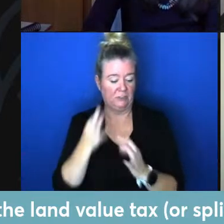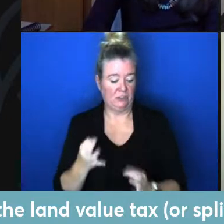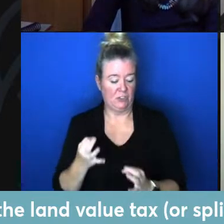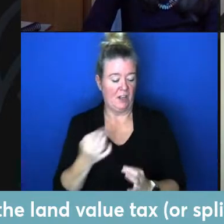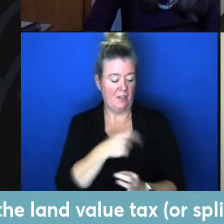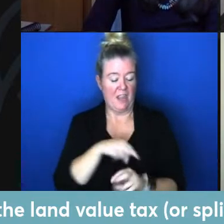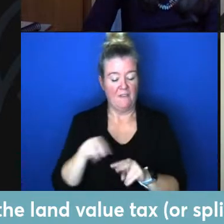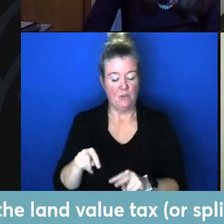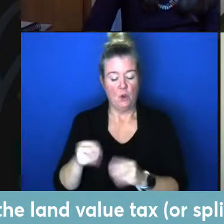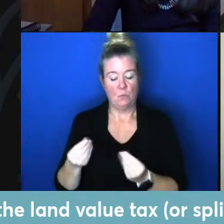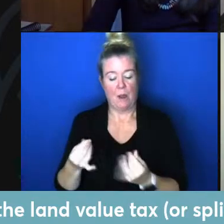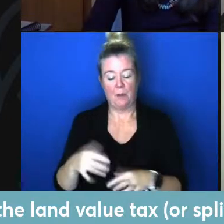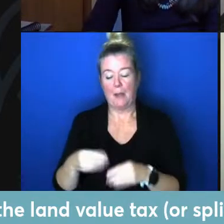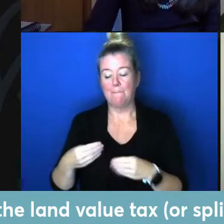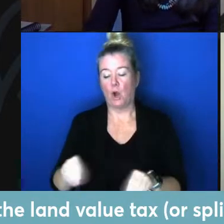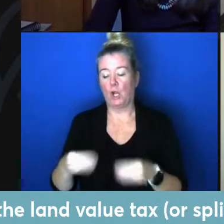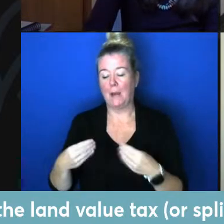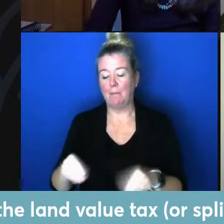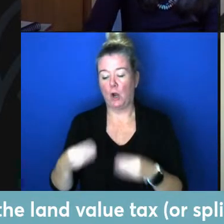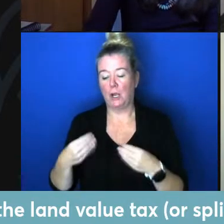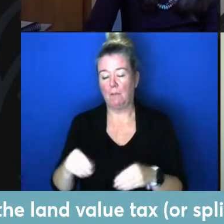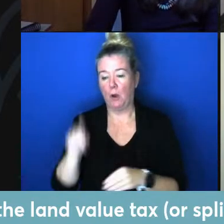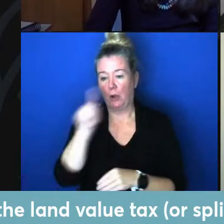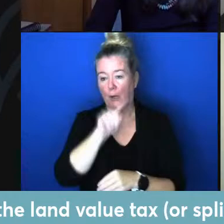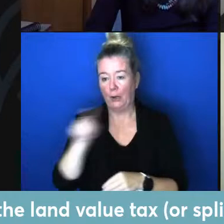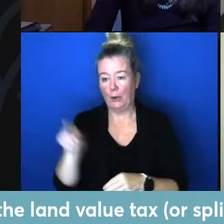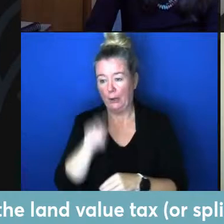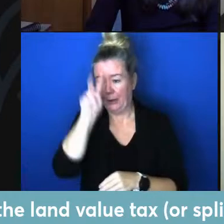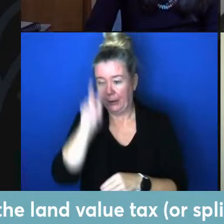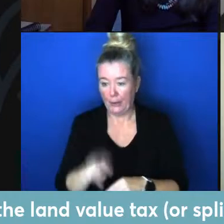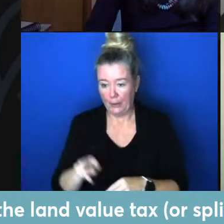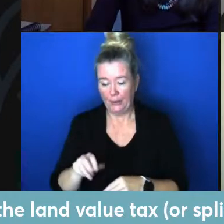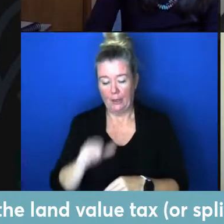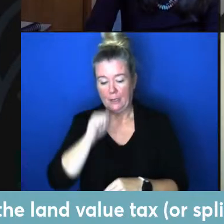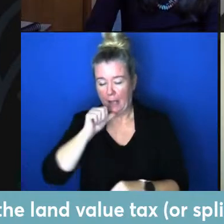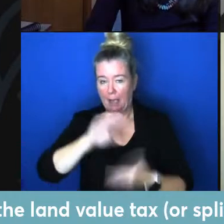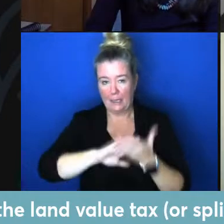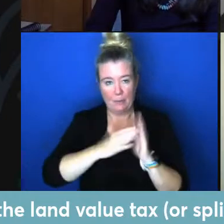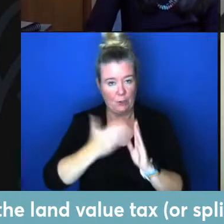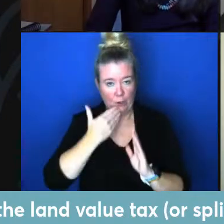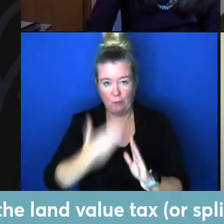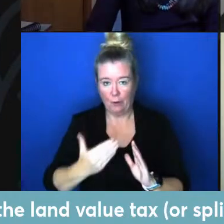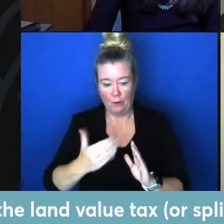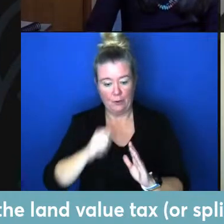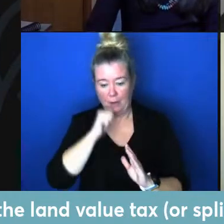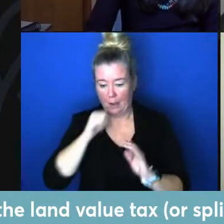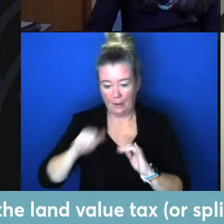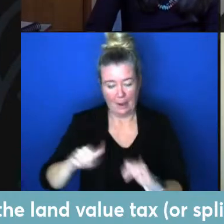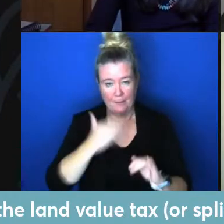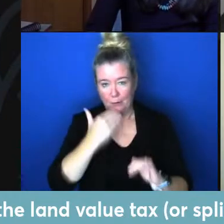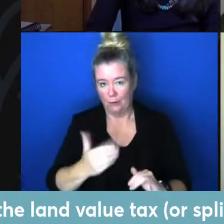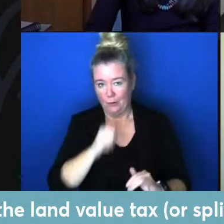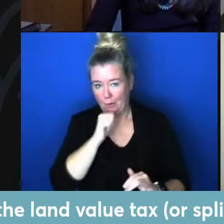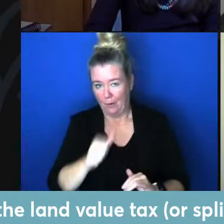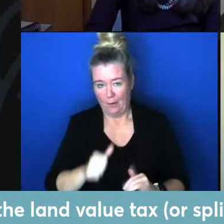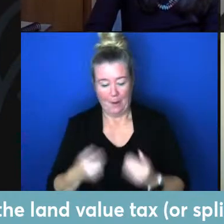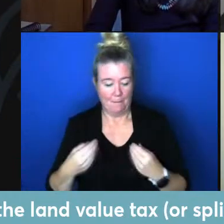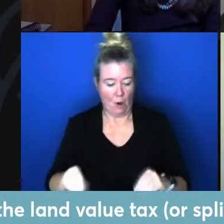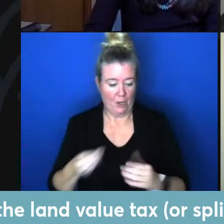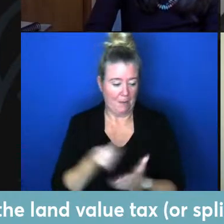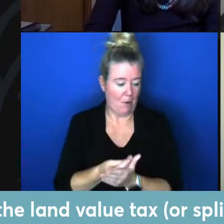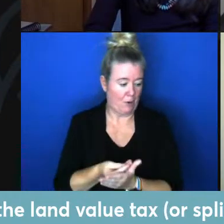a market-driven private interest rather than a community good or a common good, that